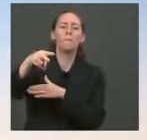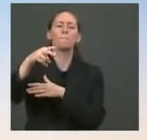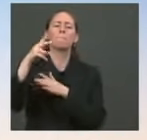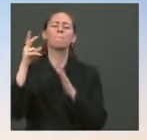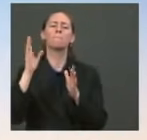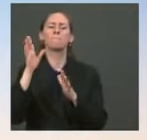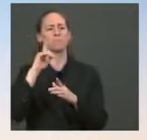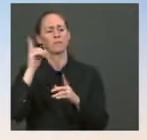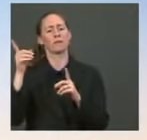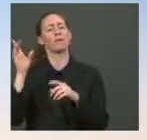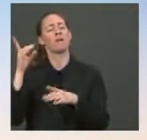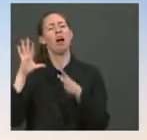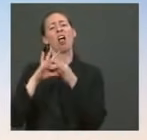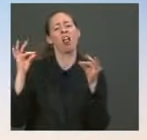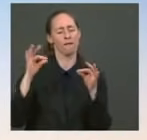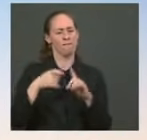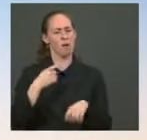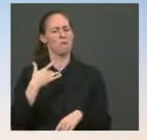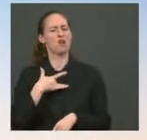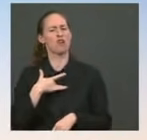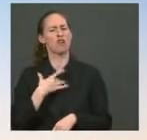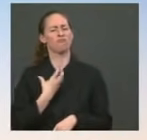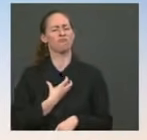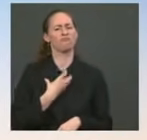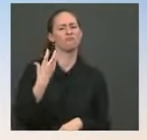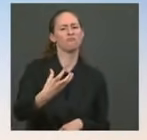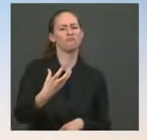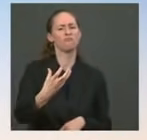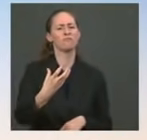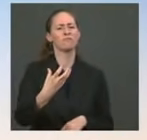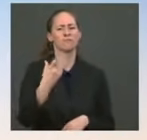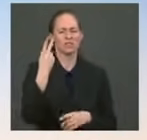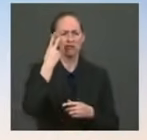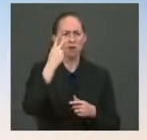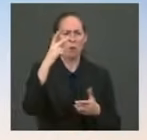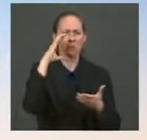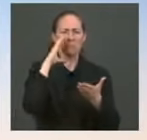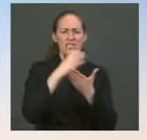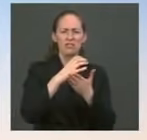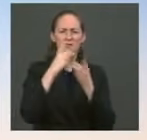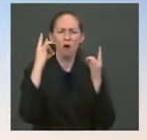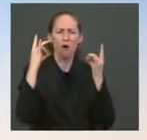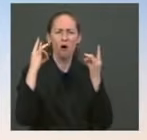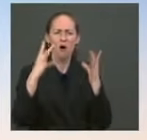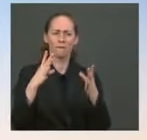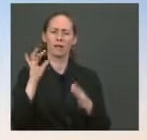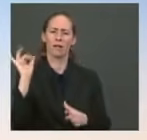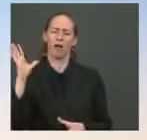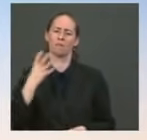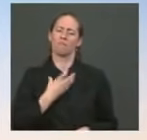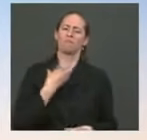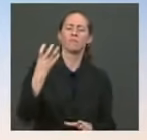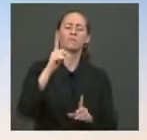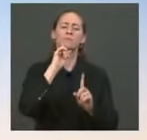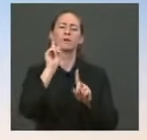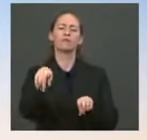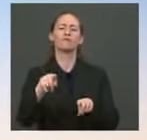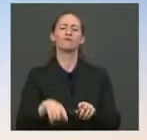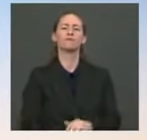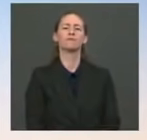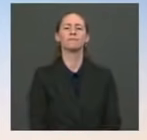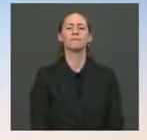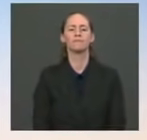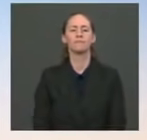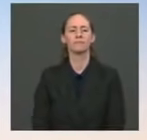and responding to seeing horrific photos that we have seen over the last several days. But he is the head